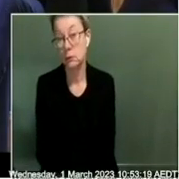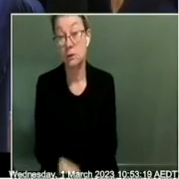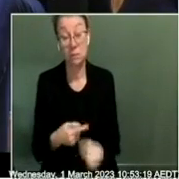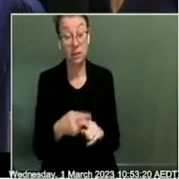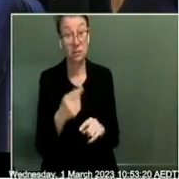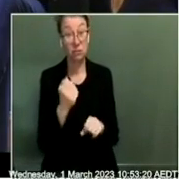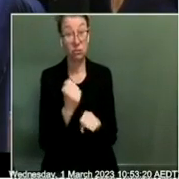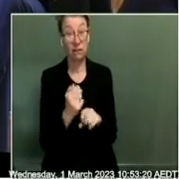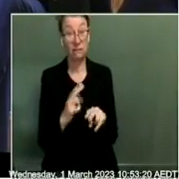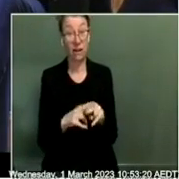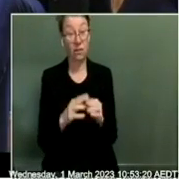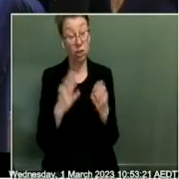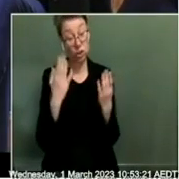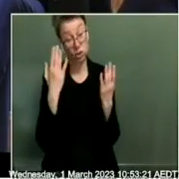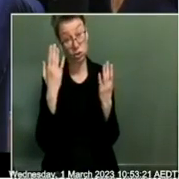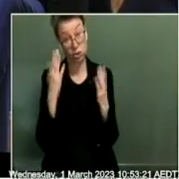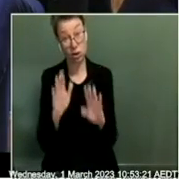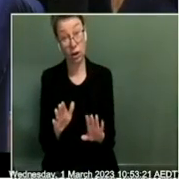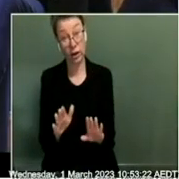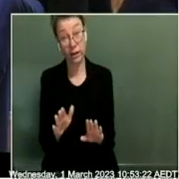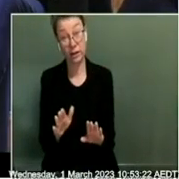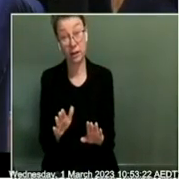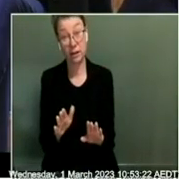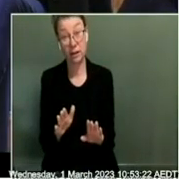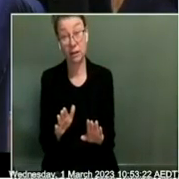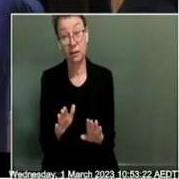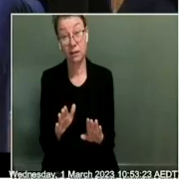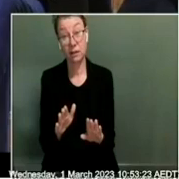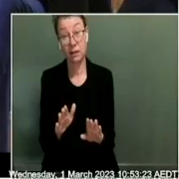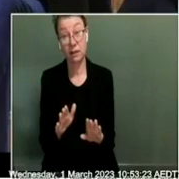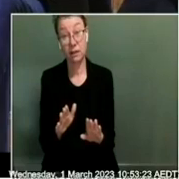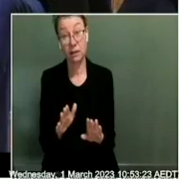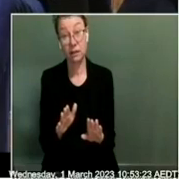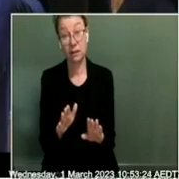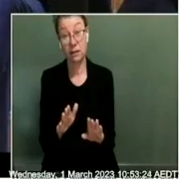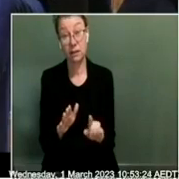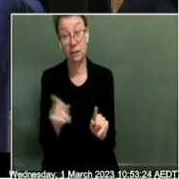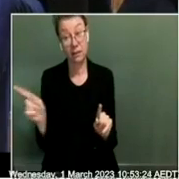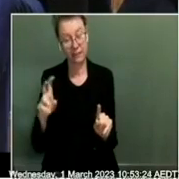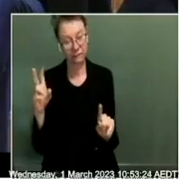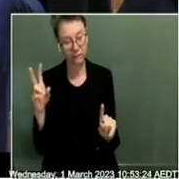Yoorrook can investigate that as well, because